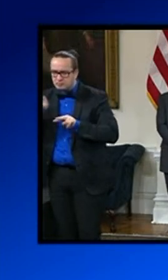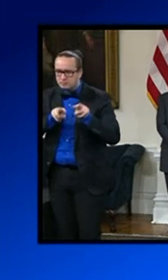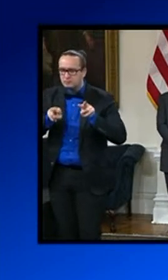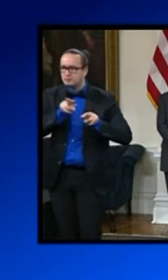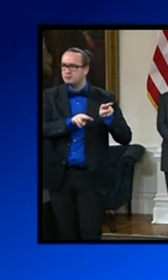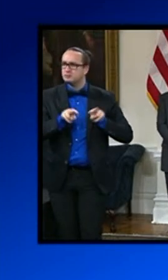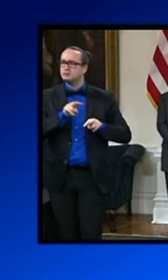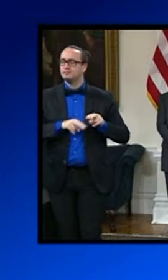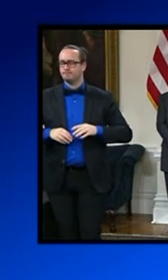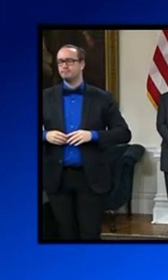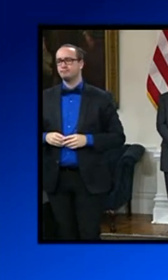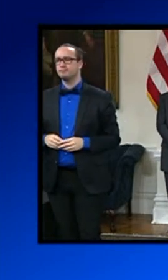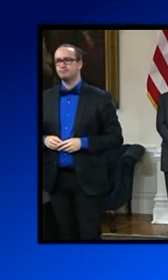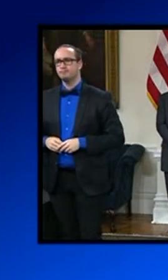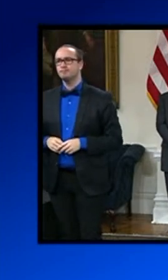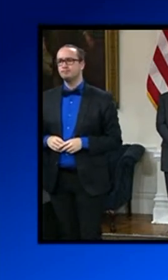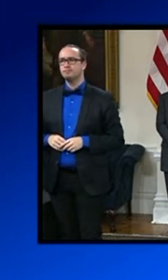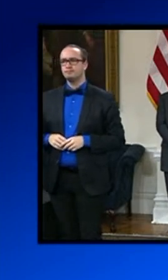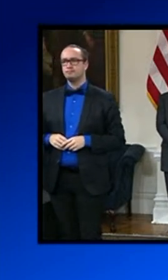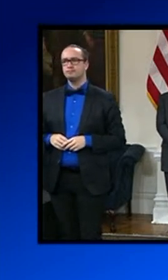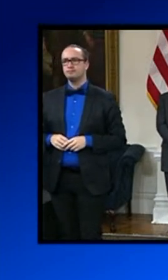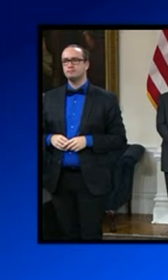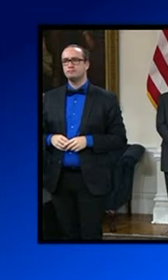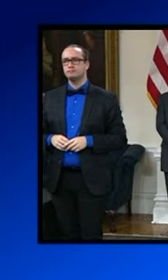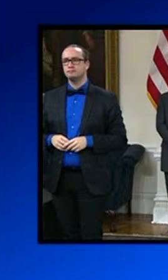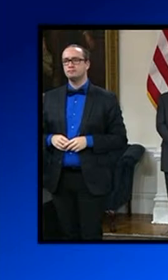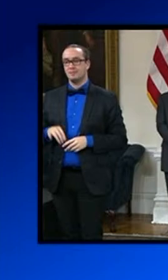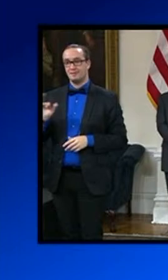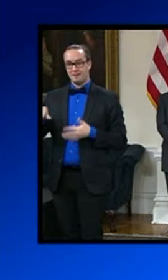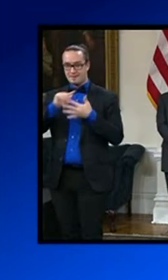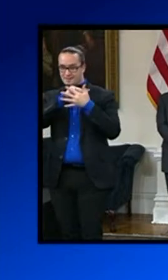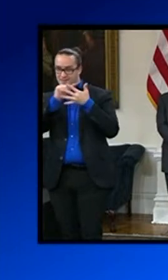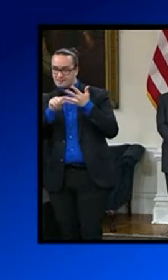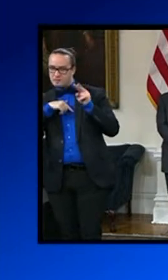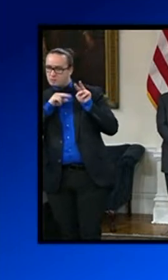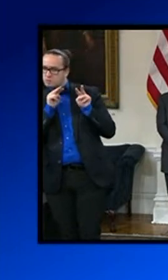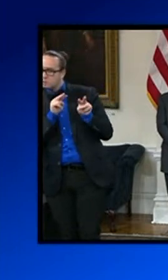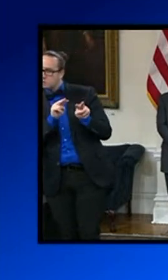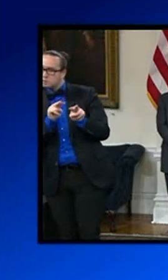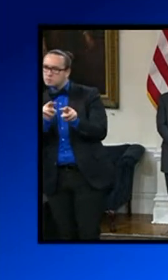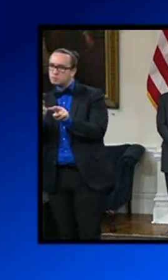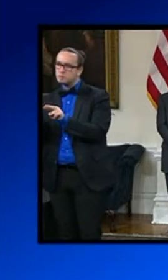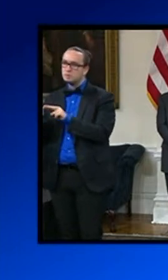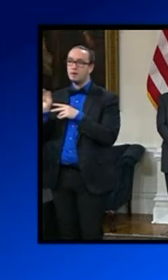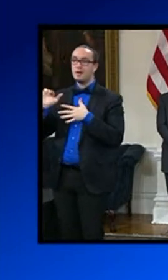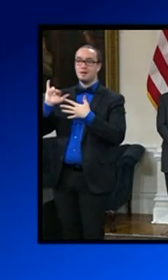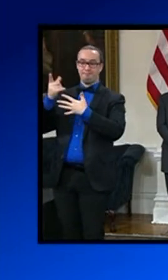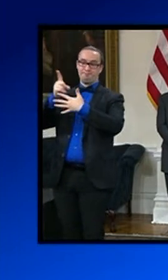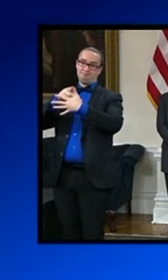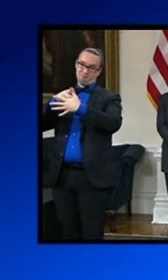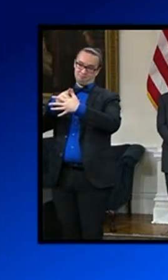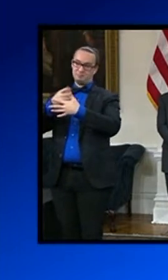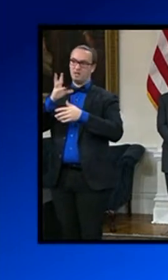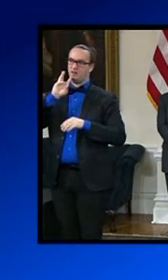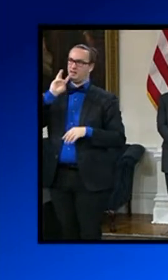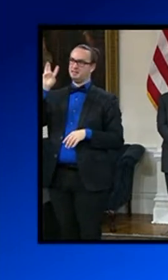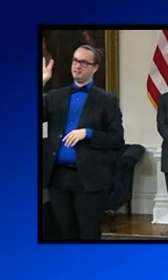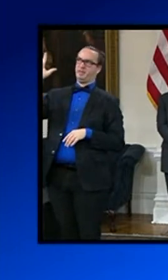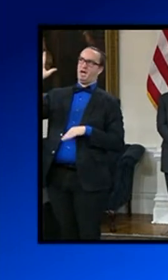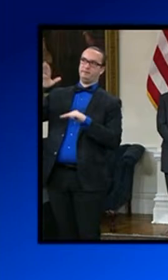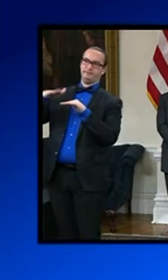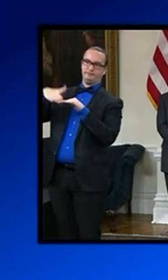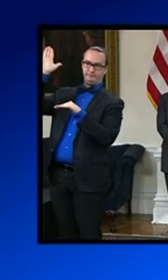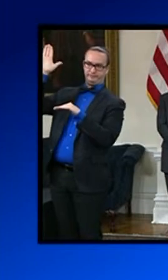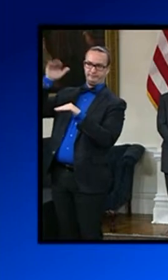Force composite variables specifically include population over 65, population with an annual